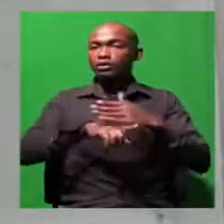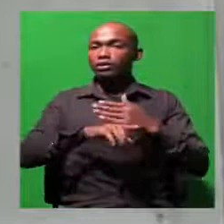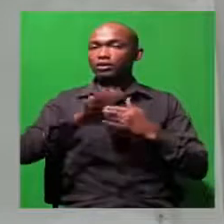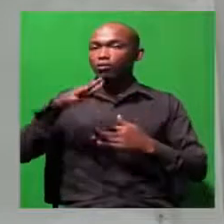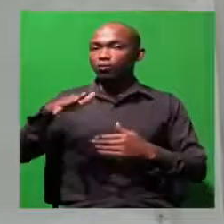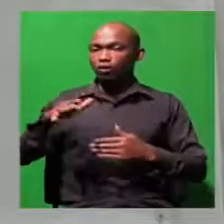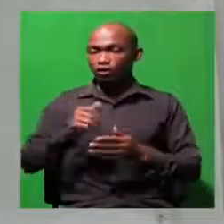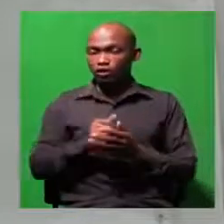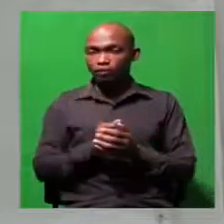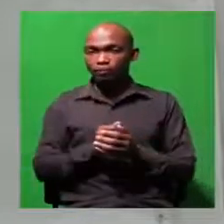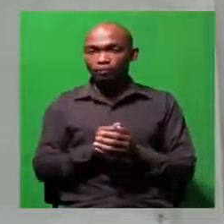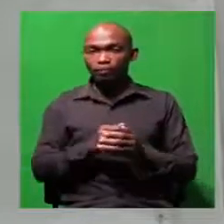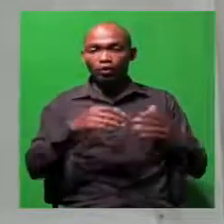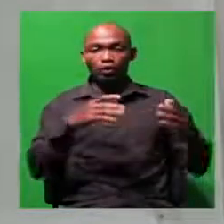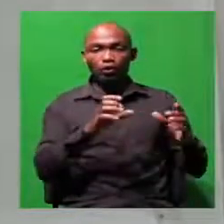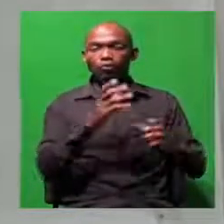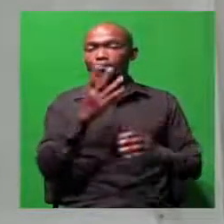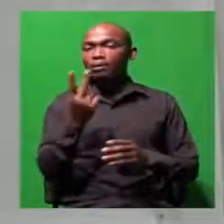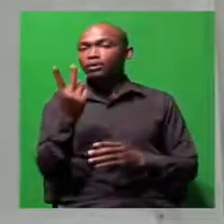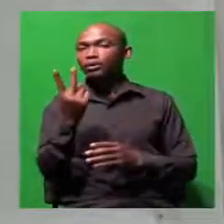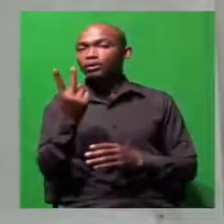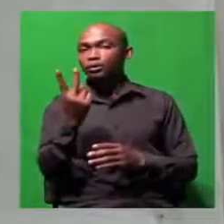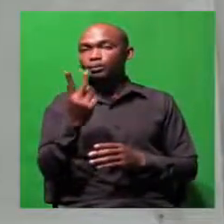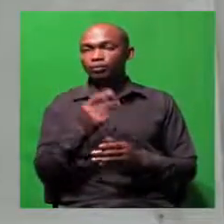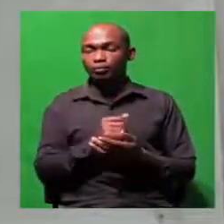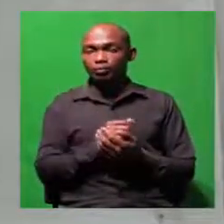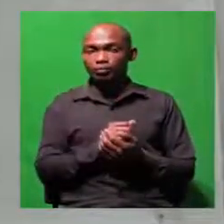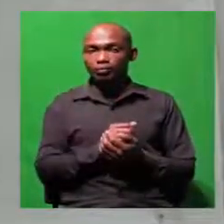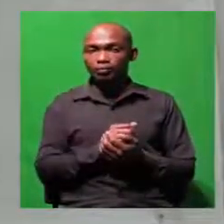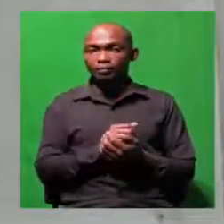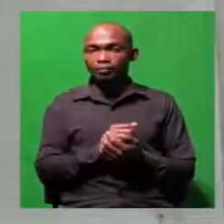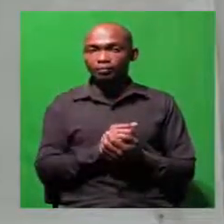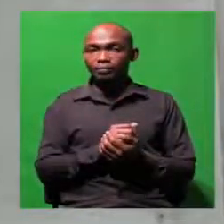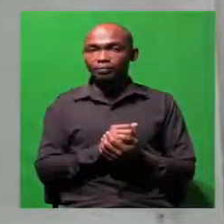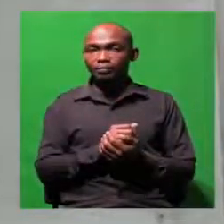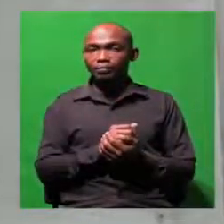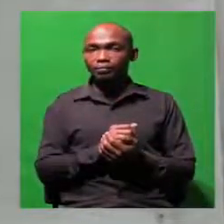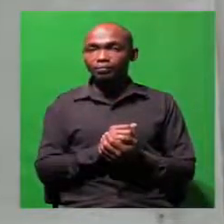Well tried. Thank you. Group number 2.